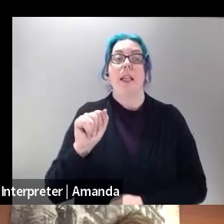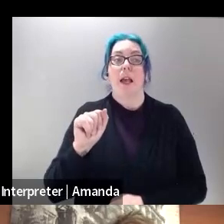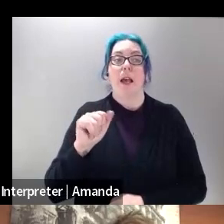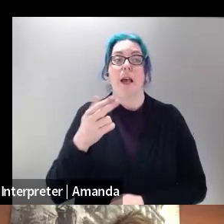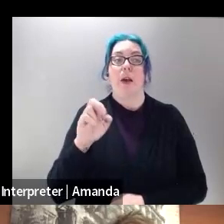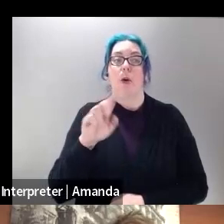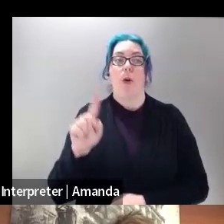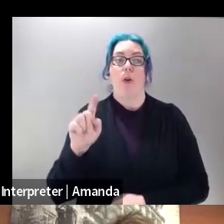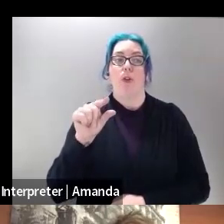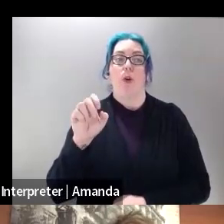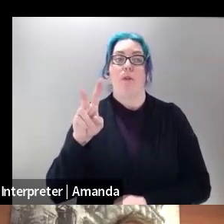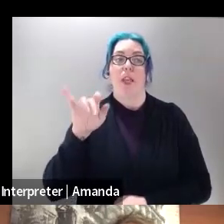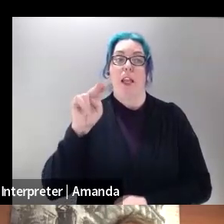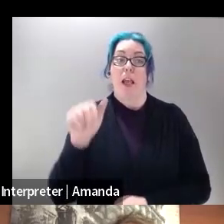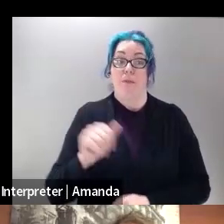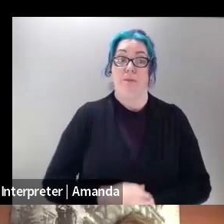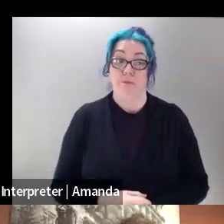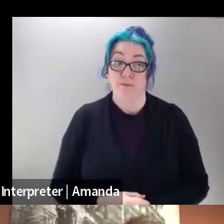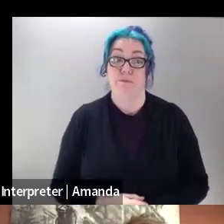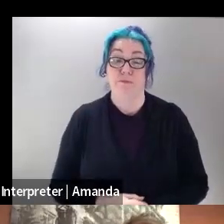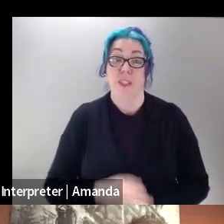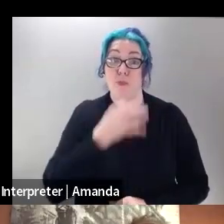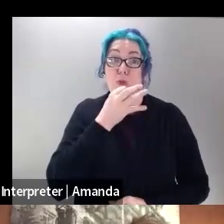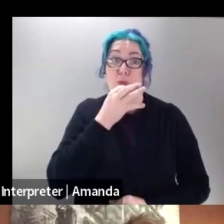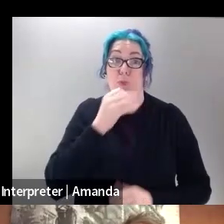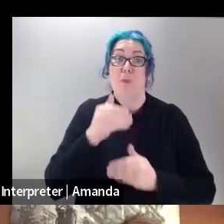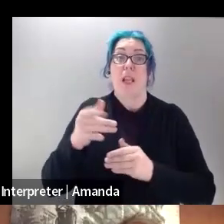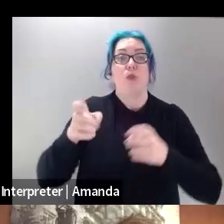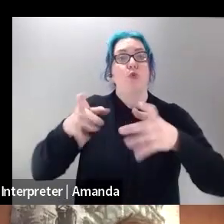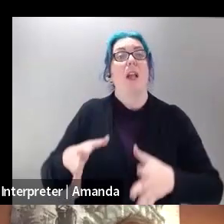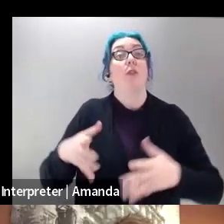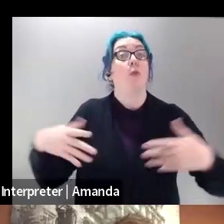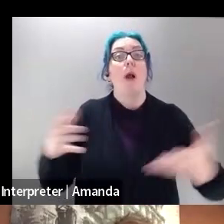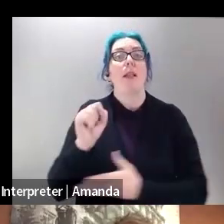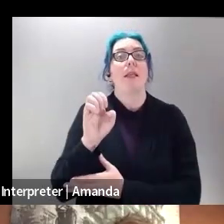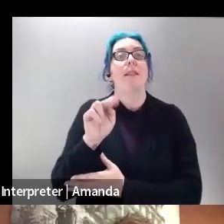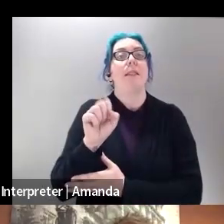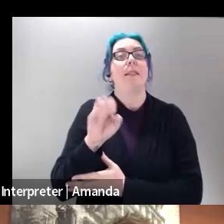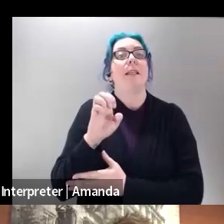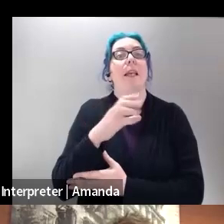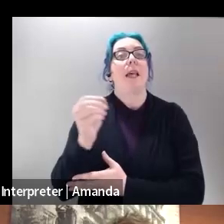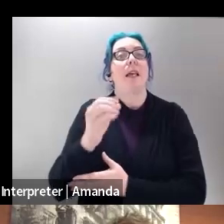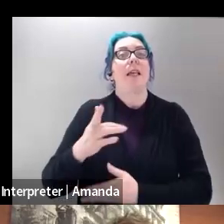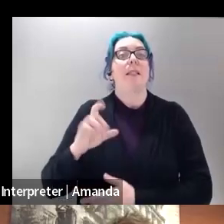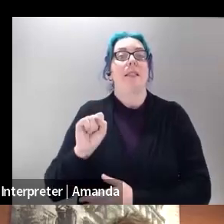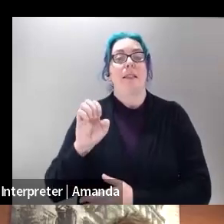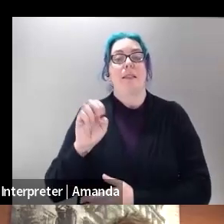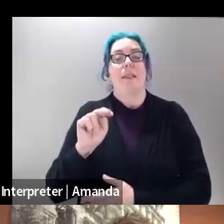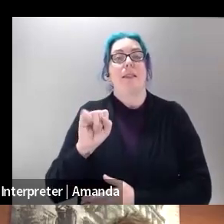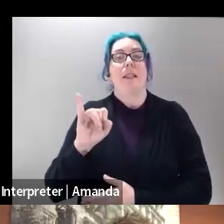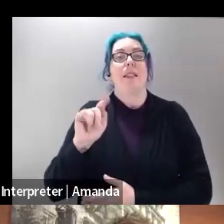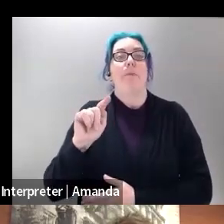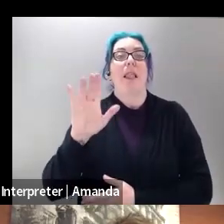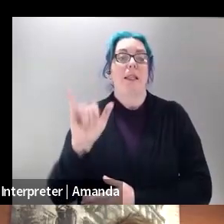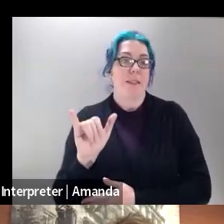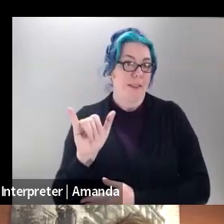and Sensibility at the Stratford Festival. Welcome, Daryl. And we have also with us today, we are lucky to have with us today, Jenna